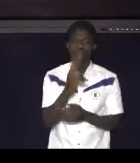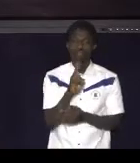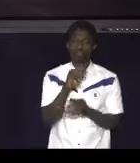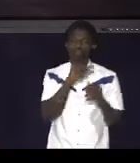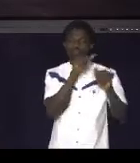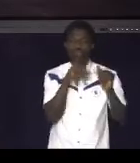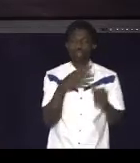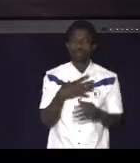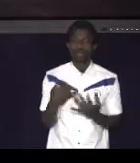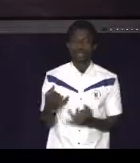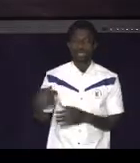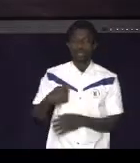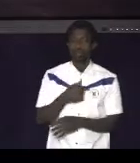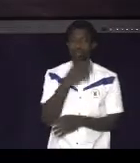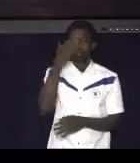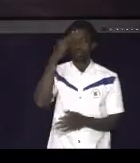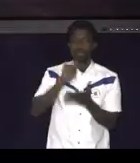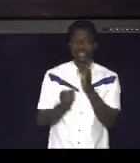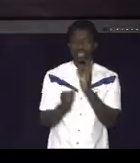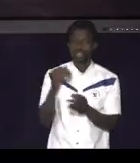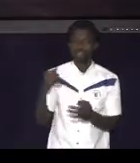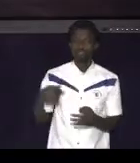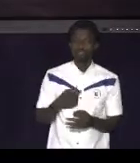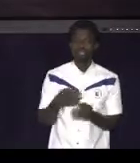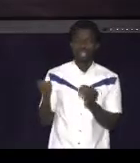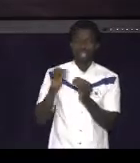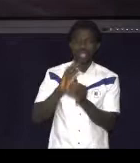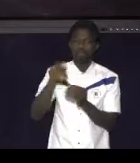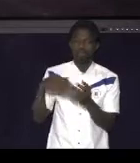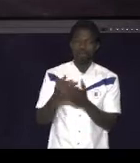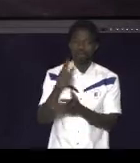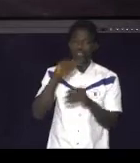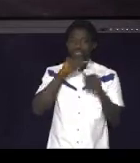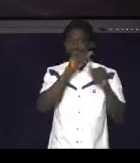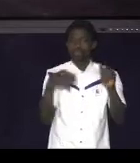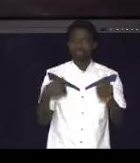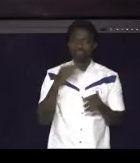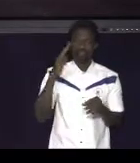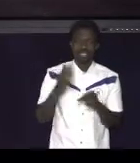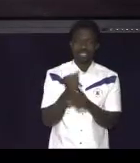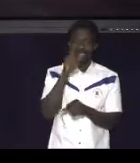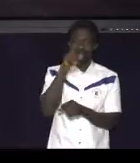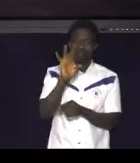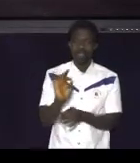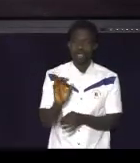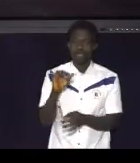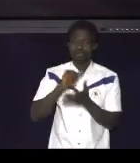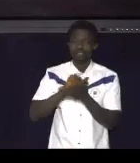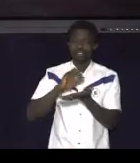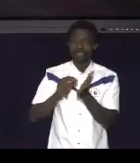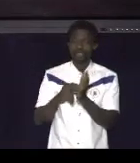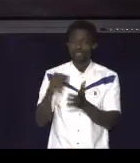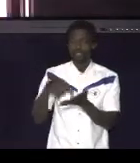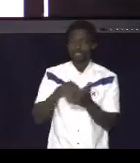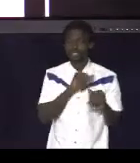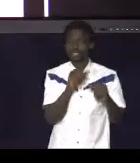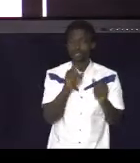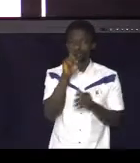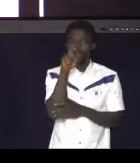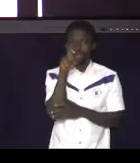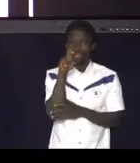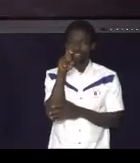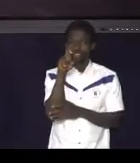angles. Now, we know that if we had all the three angles, we will get 180. That is, this angle X